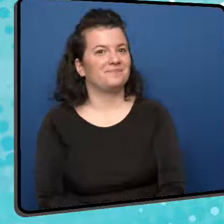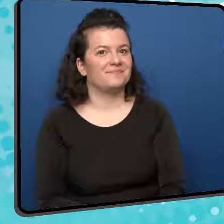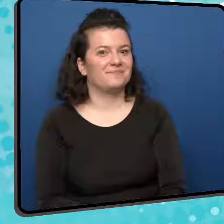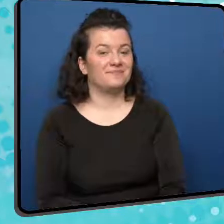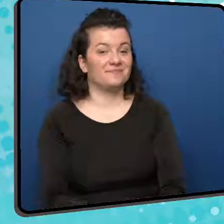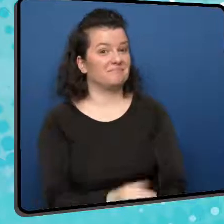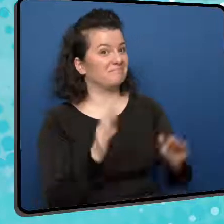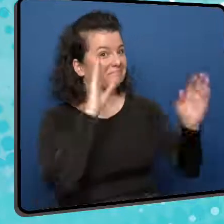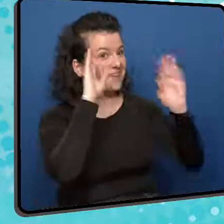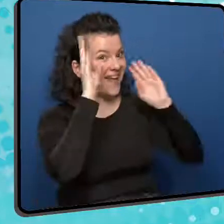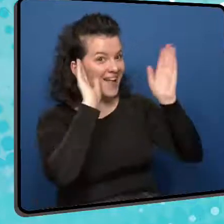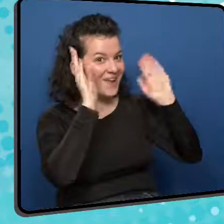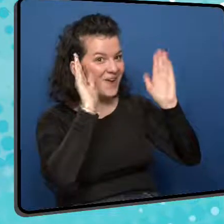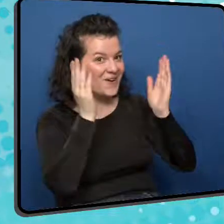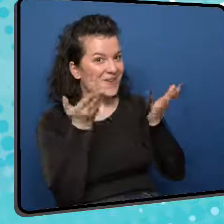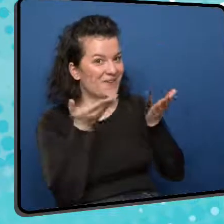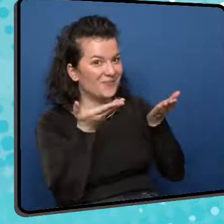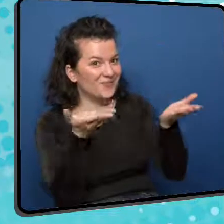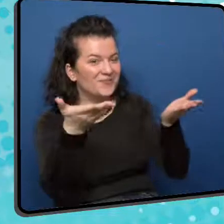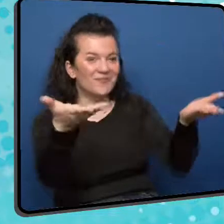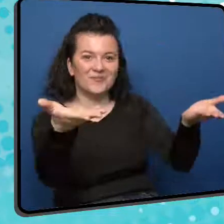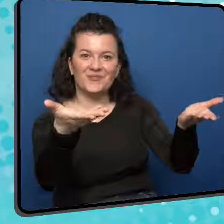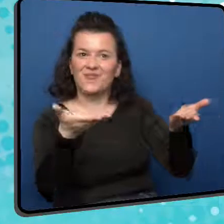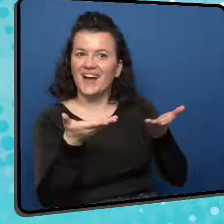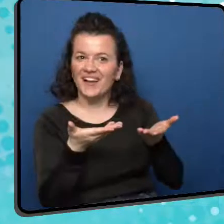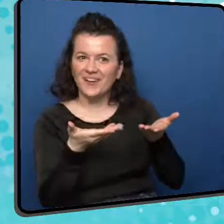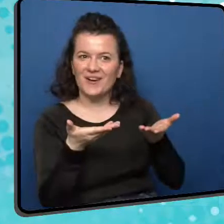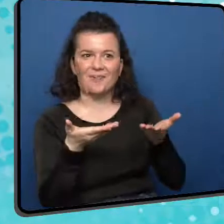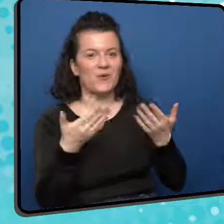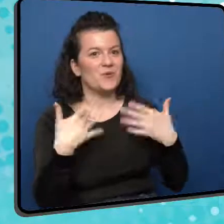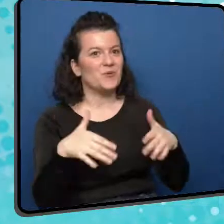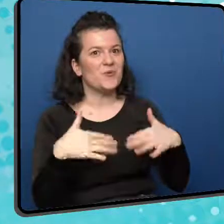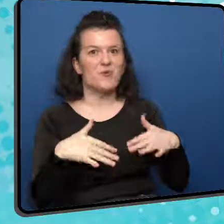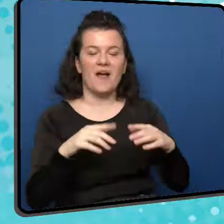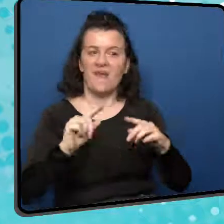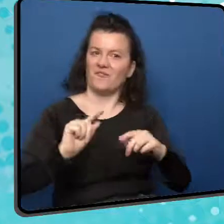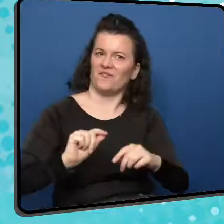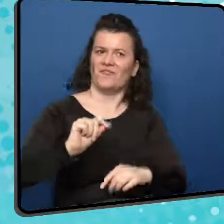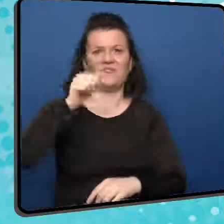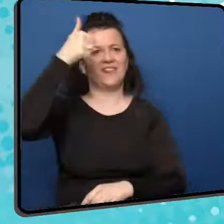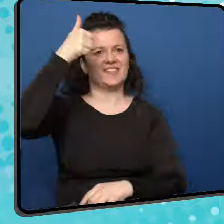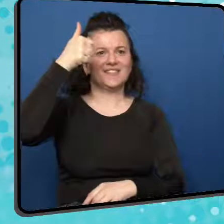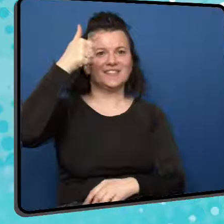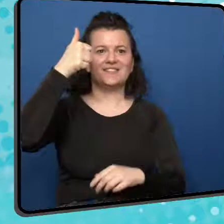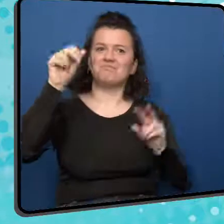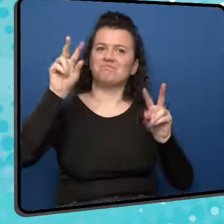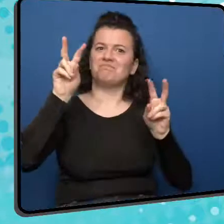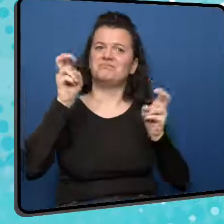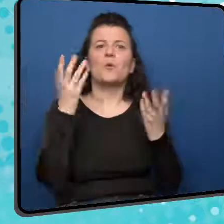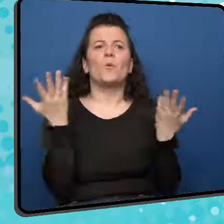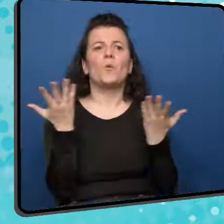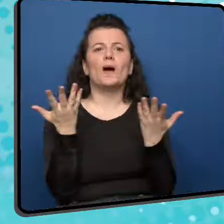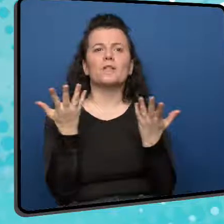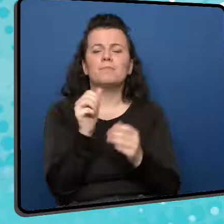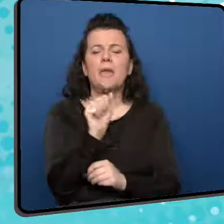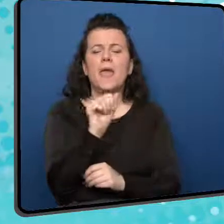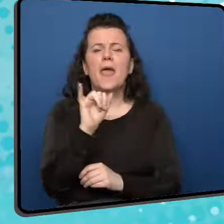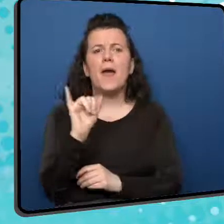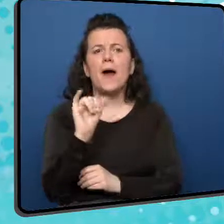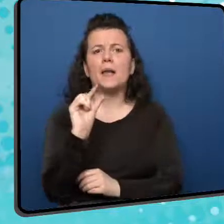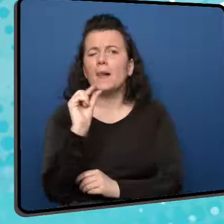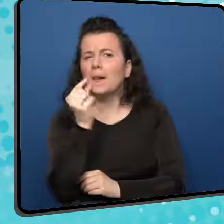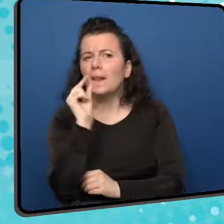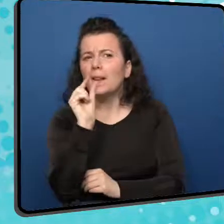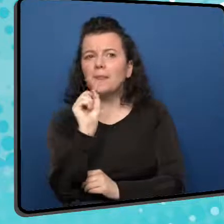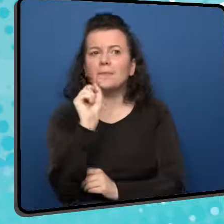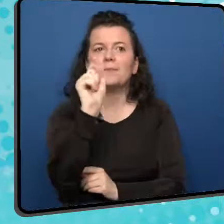Hello everyone, and welcome to the first A Bit of AI show. With myself, Henk Boelman and Amy Boyd.